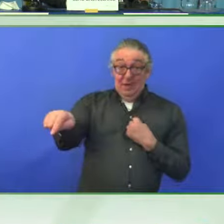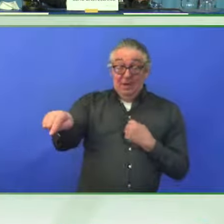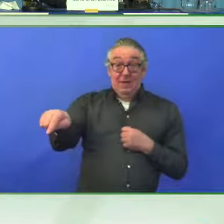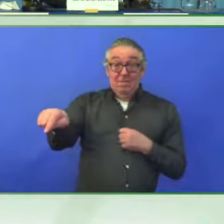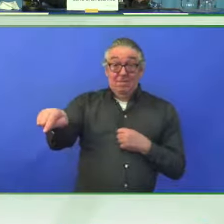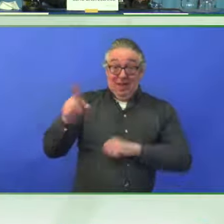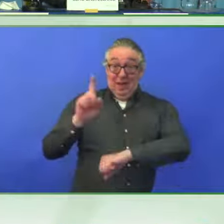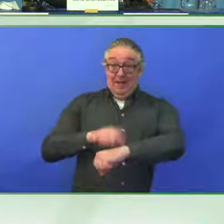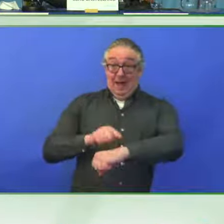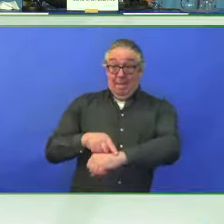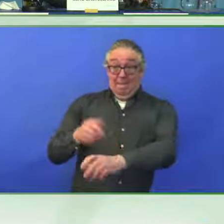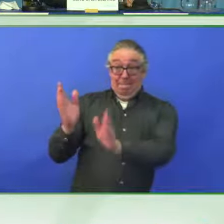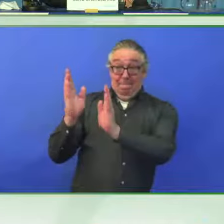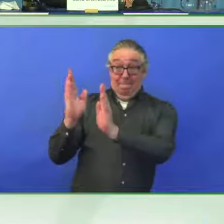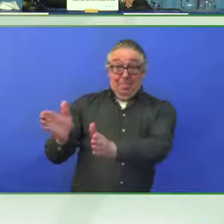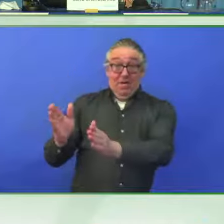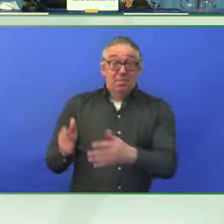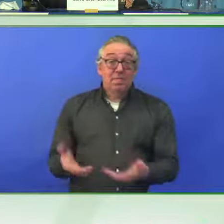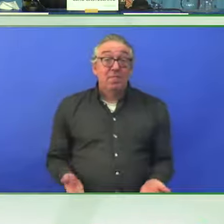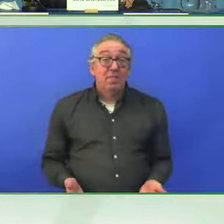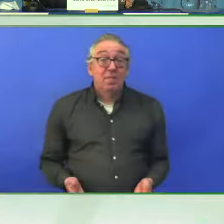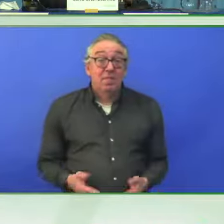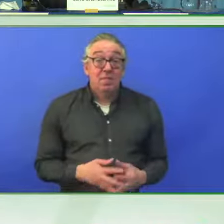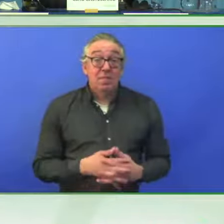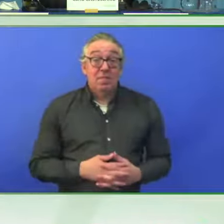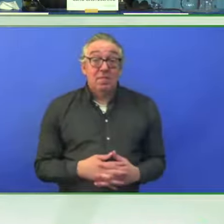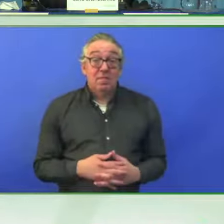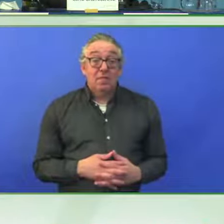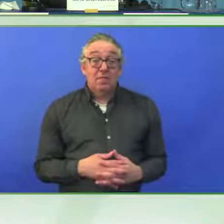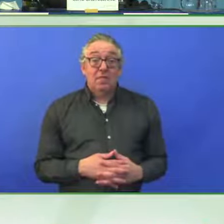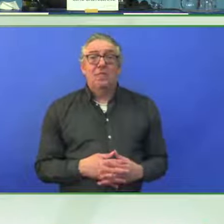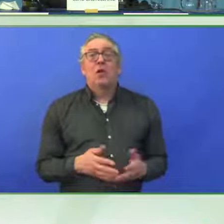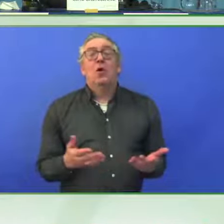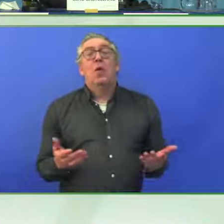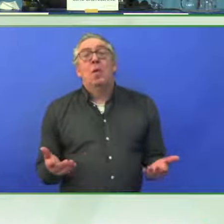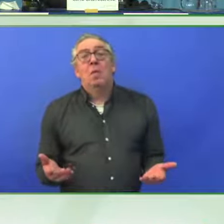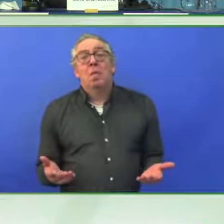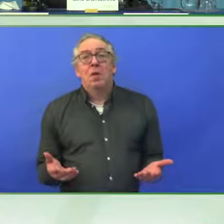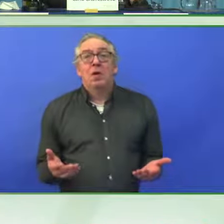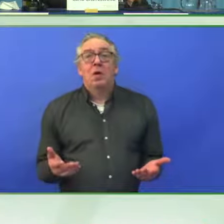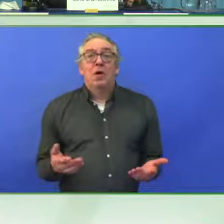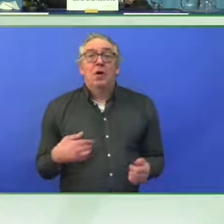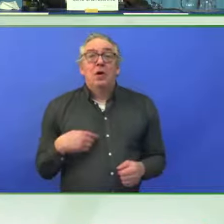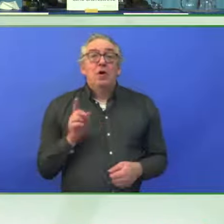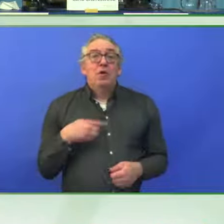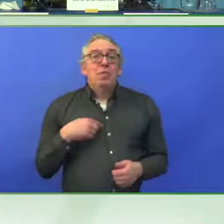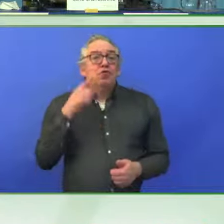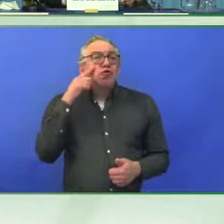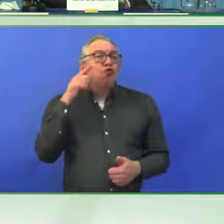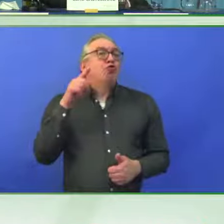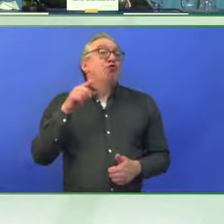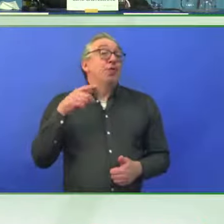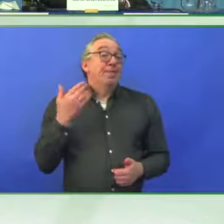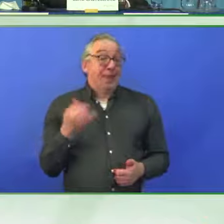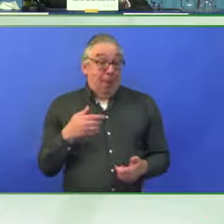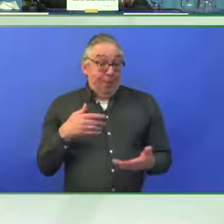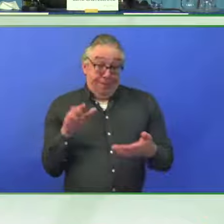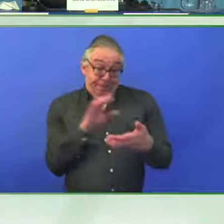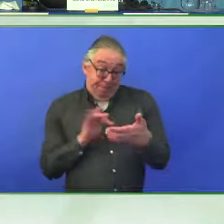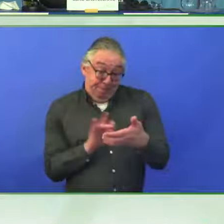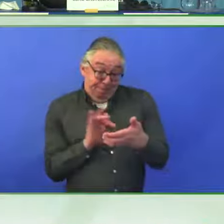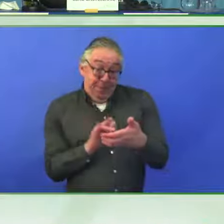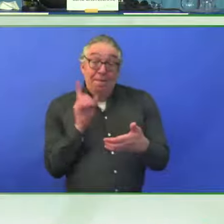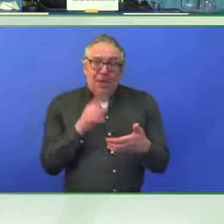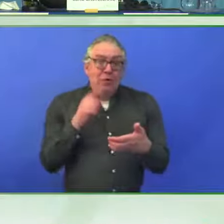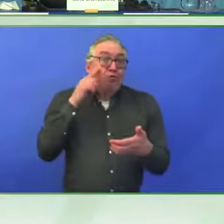internet, because there are people that don't have, you know, this possibility. I have to check which is the number of the local police, or no way. We